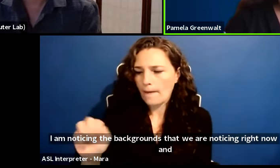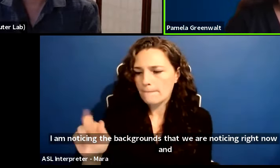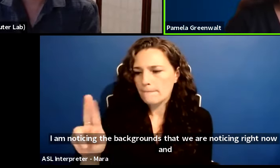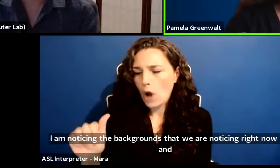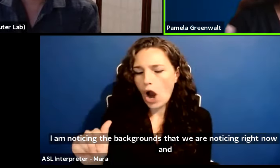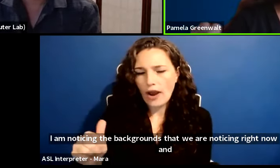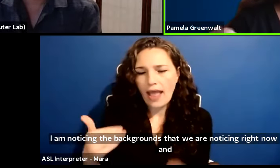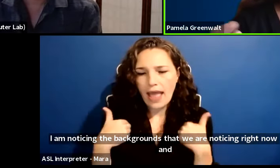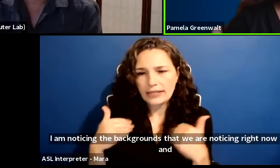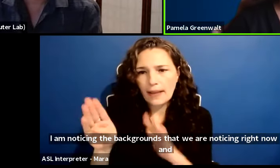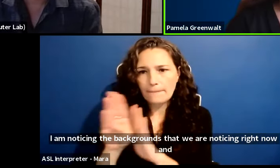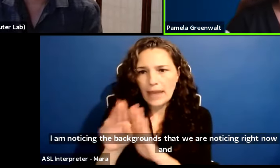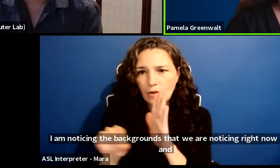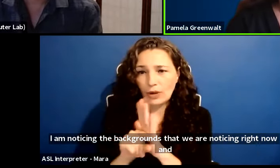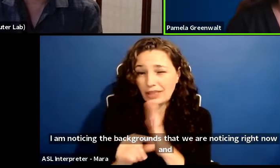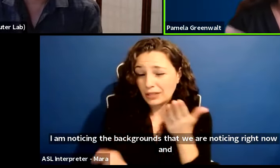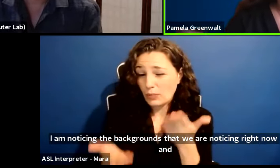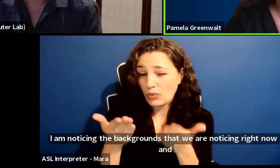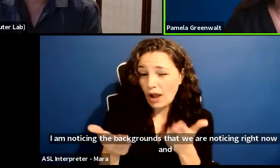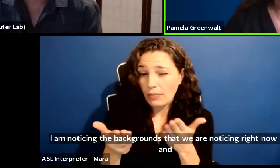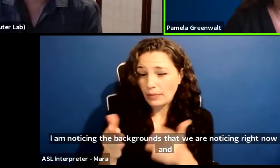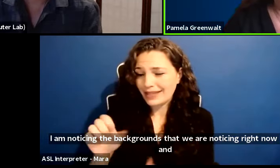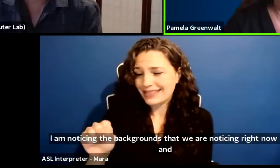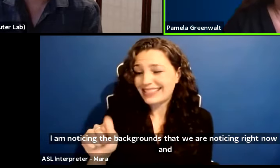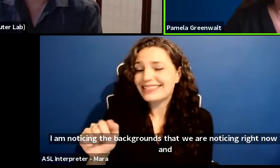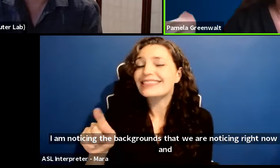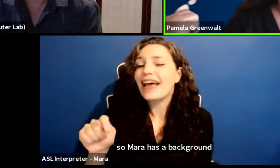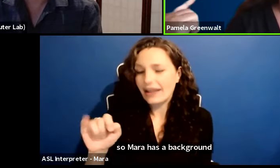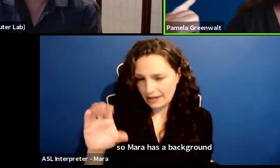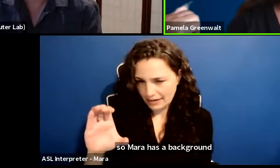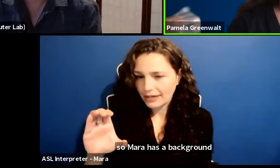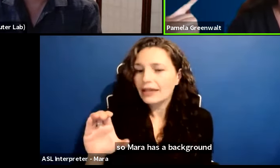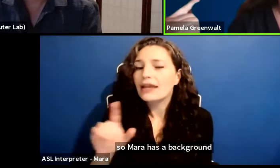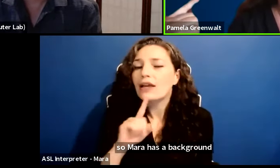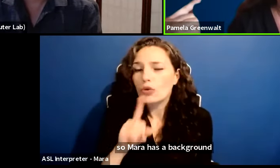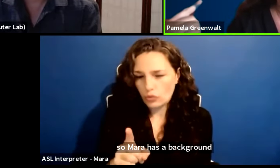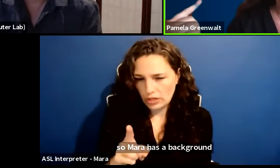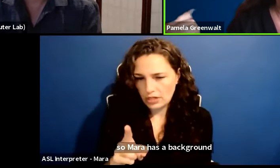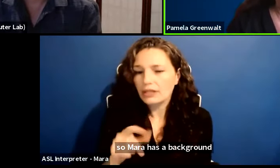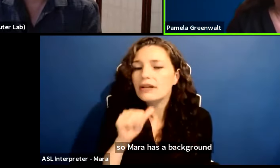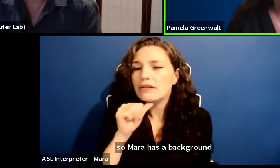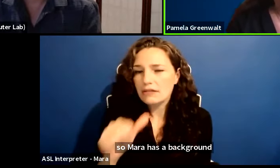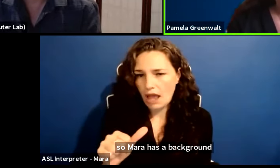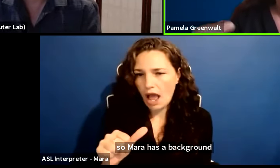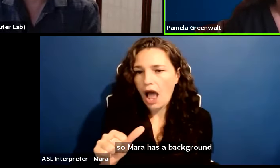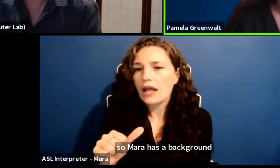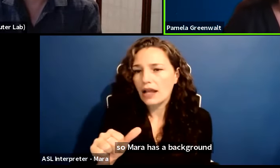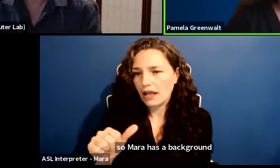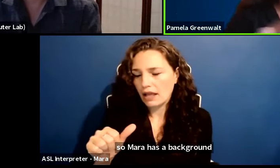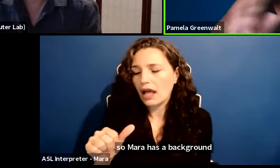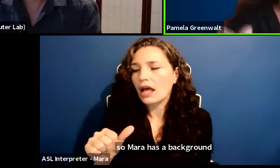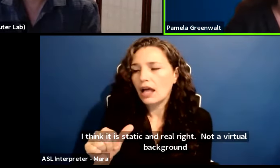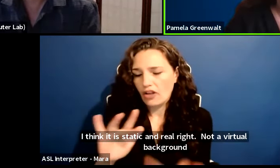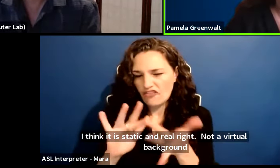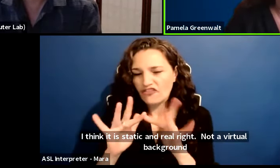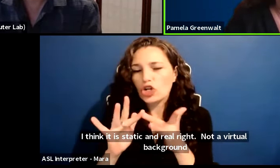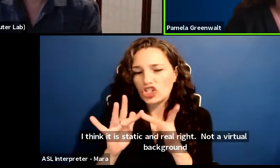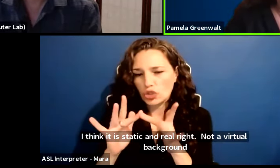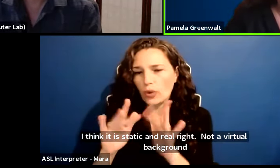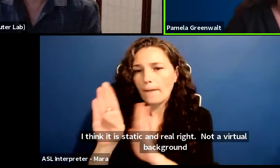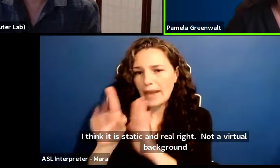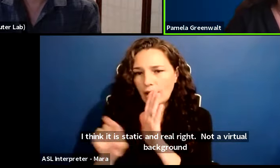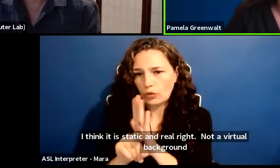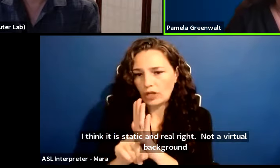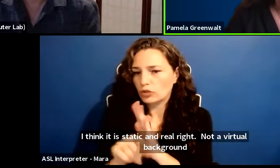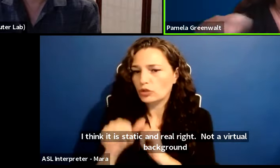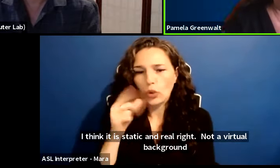background that I think is probably static and real, right? And not a virtual background like mine. So you don't see the same